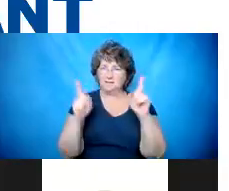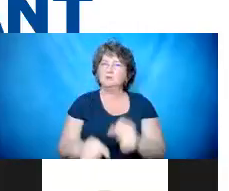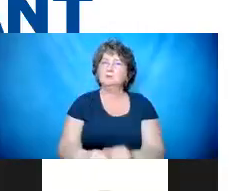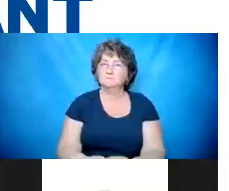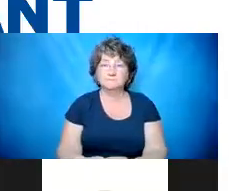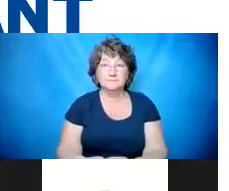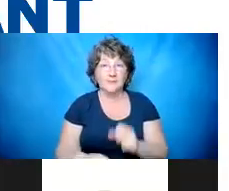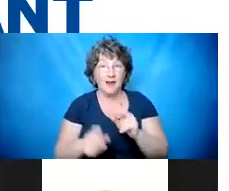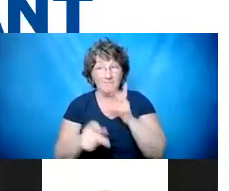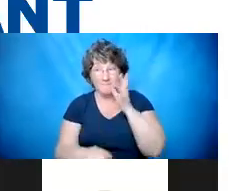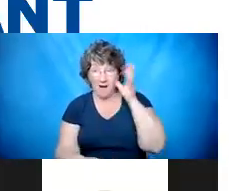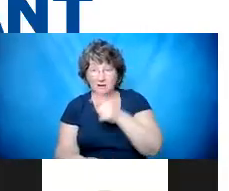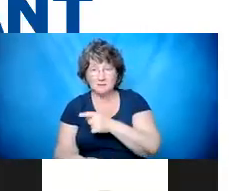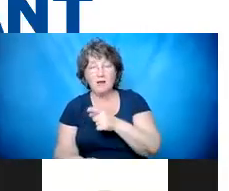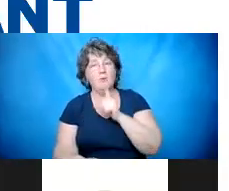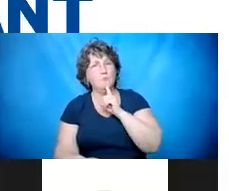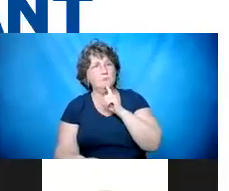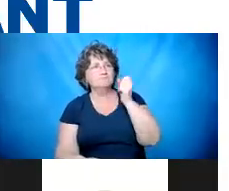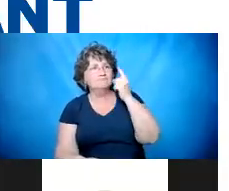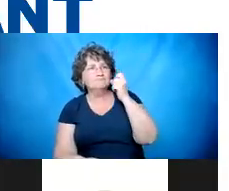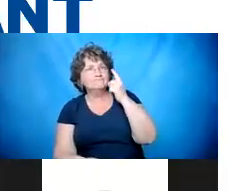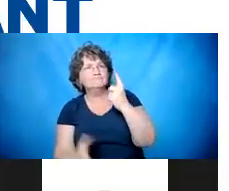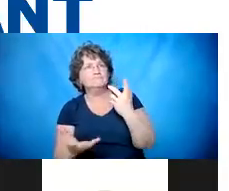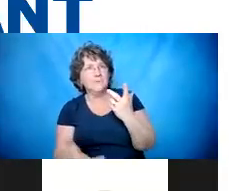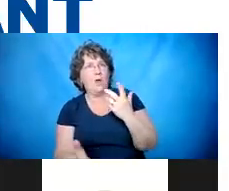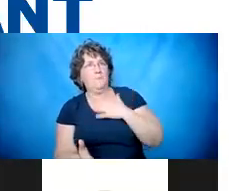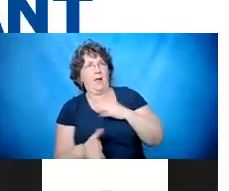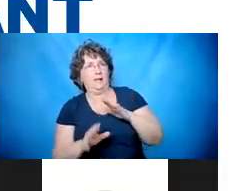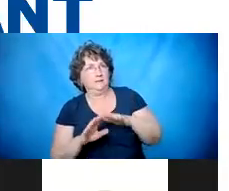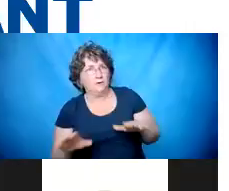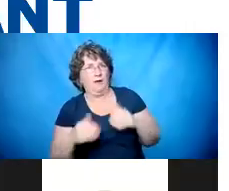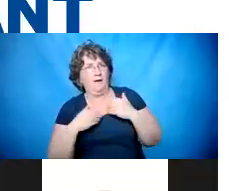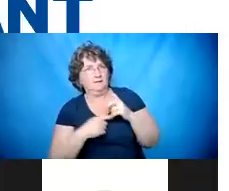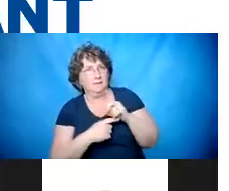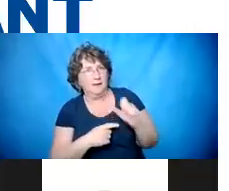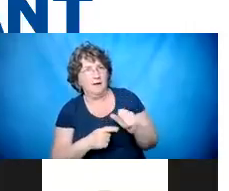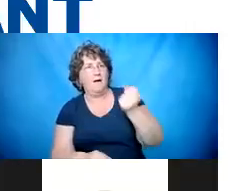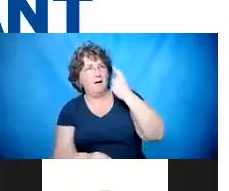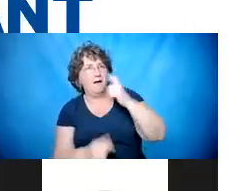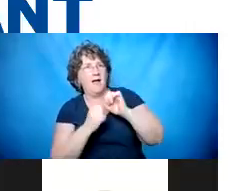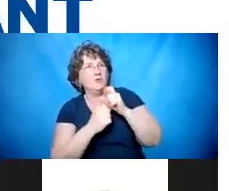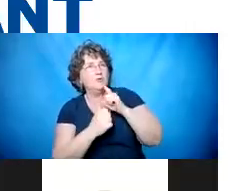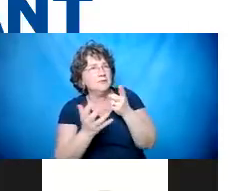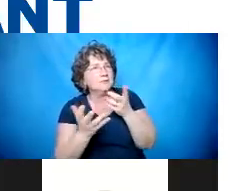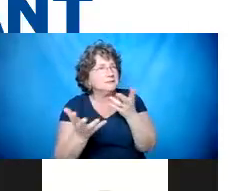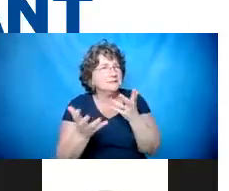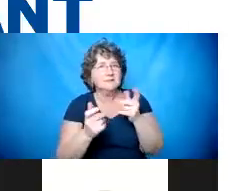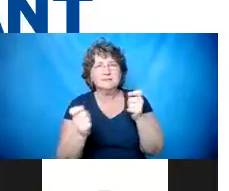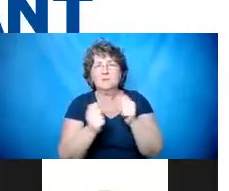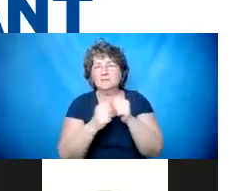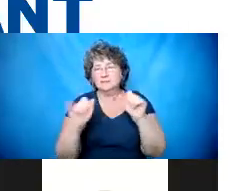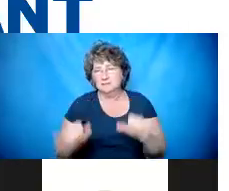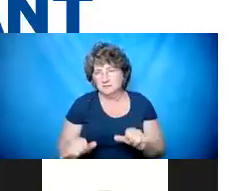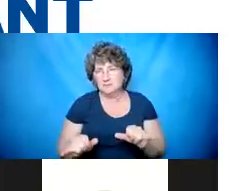child's disability and how to navigate systems. And by having someone that speaks their language, it provides an opportunity for a